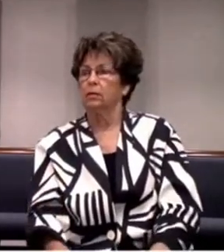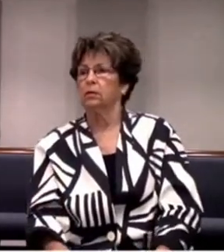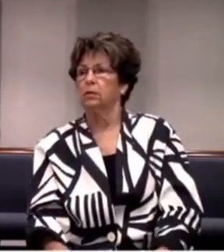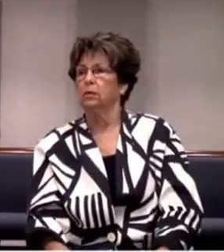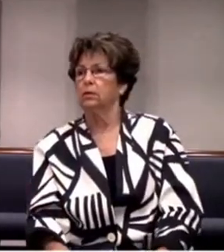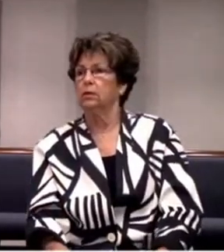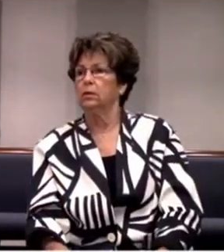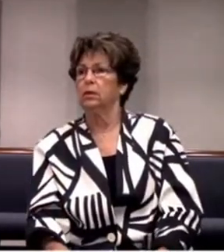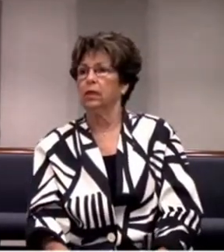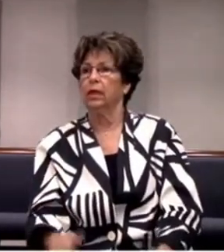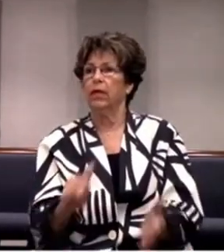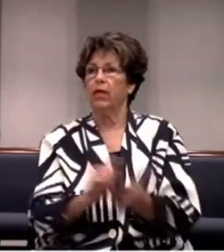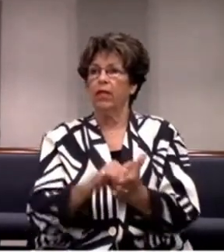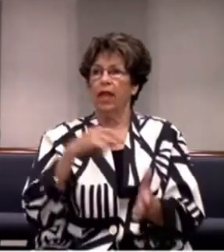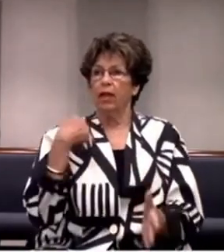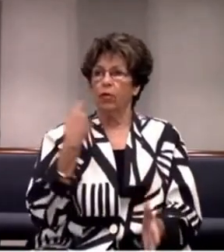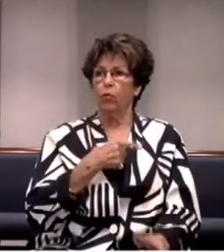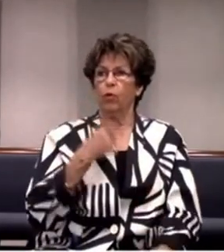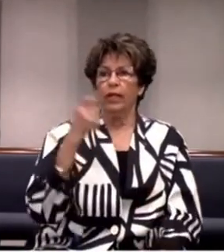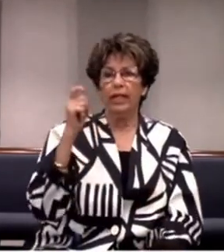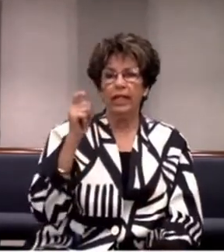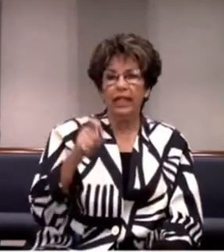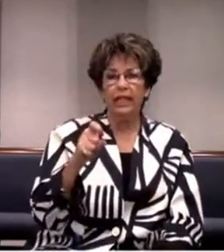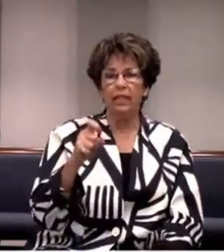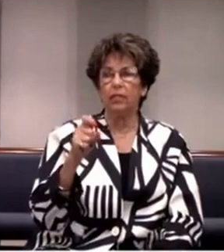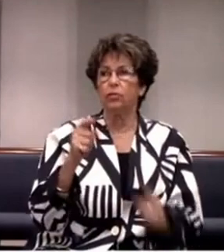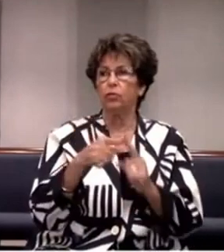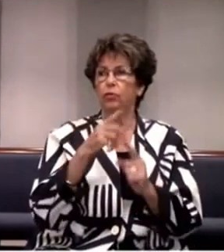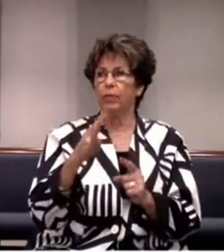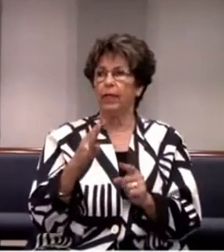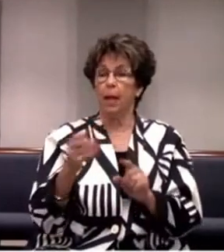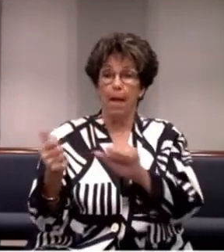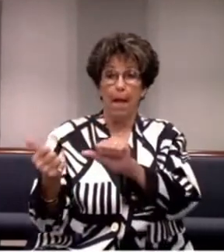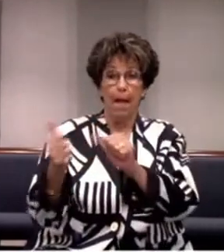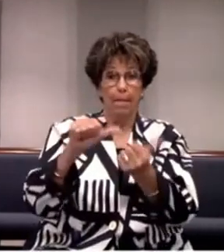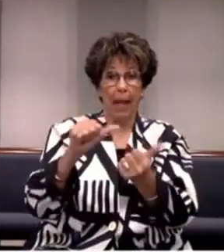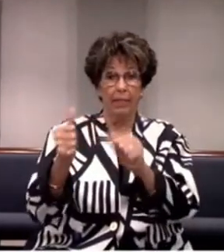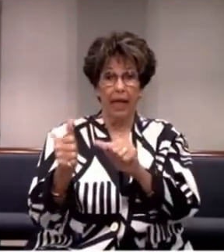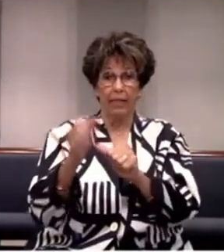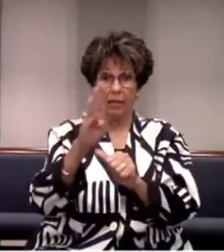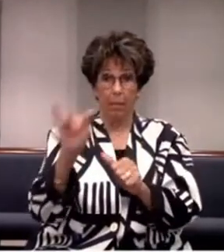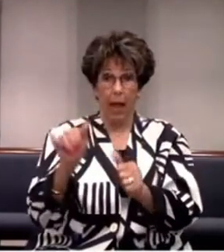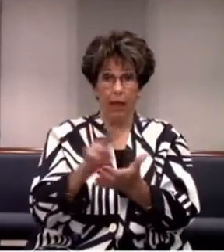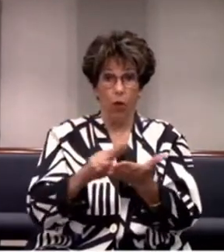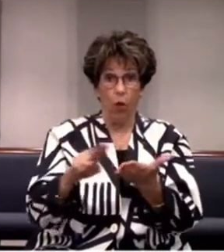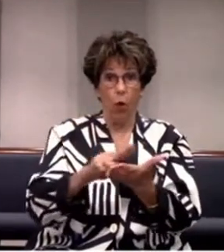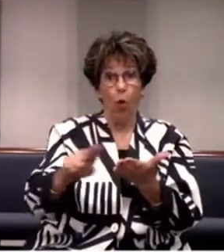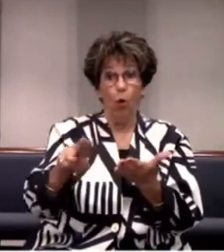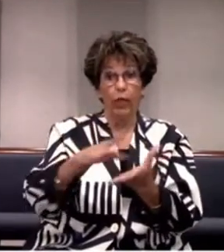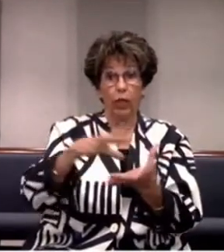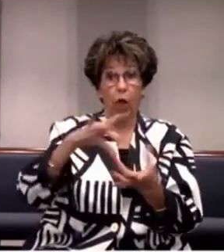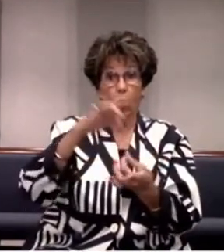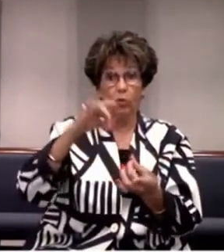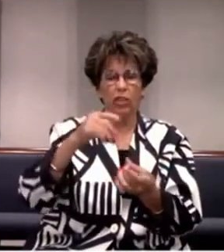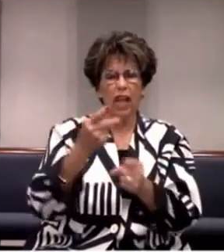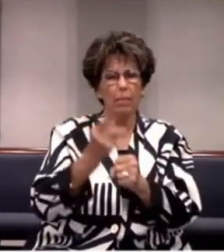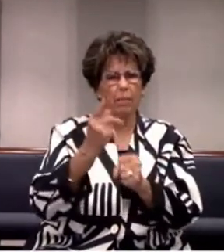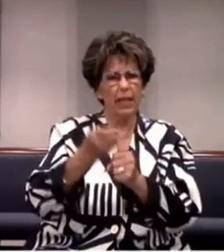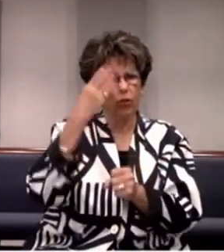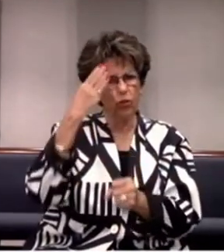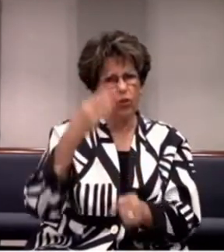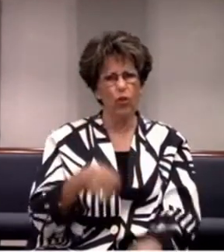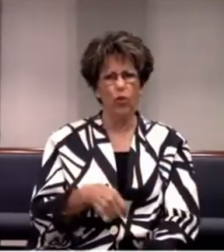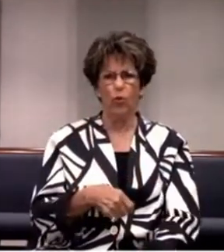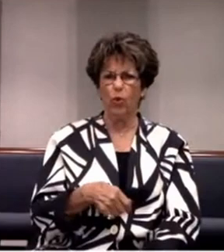that we would be baptized by the Holy Ghost. Now, Peter knew he was baptized by the Holy Ghost, but he never dreamed